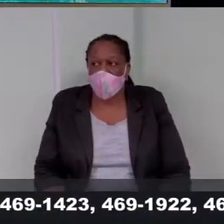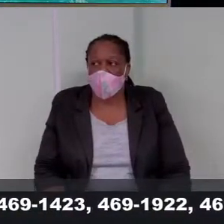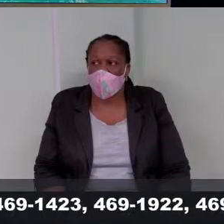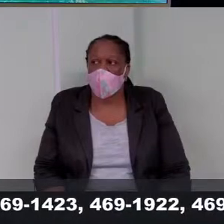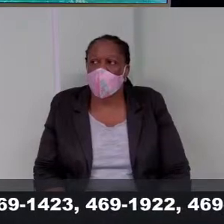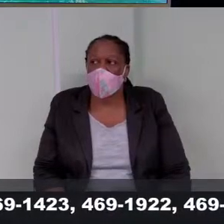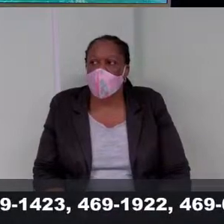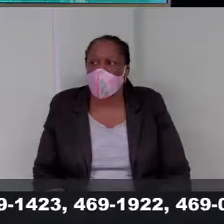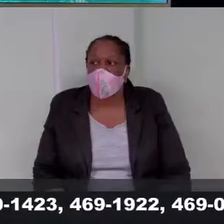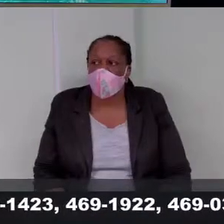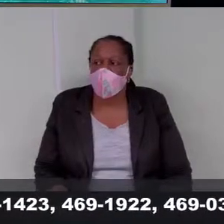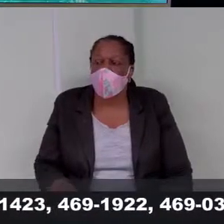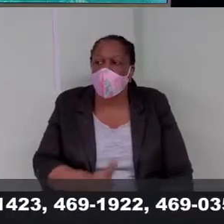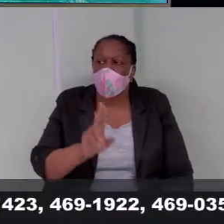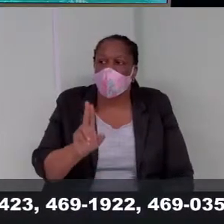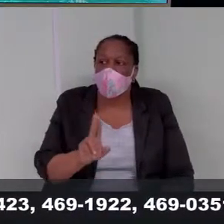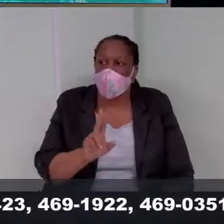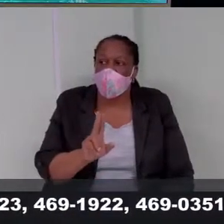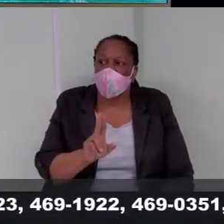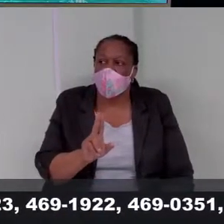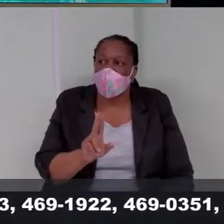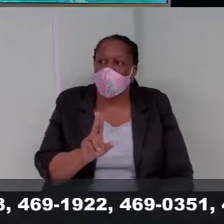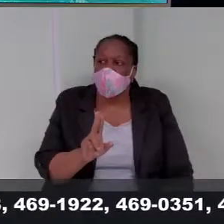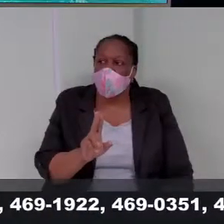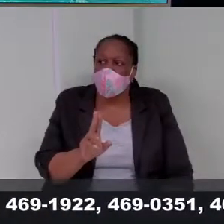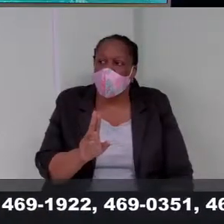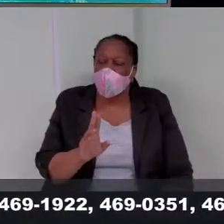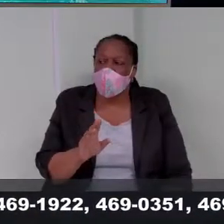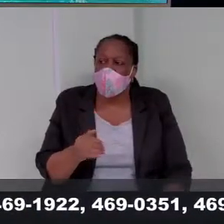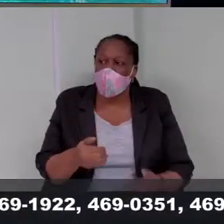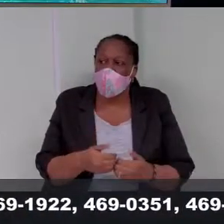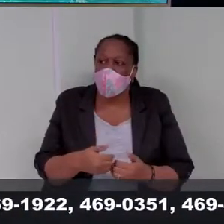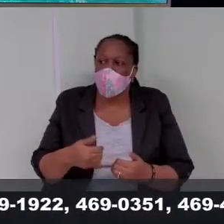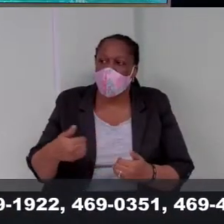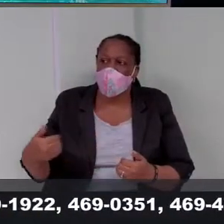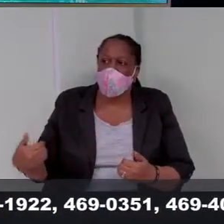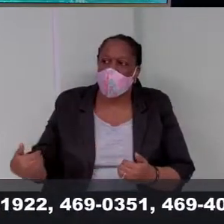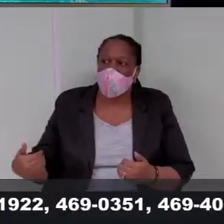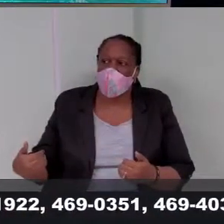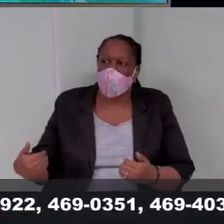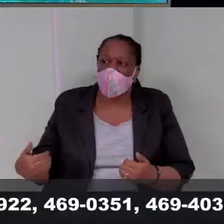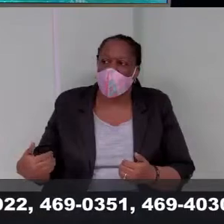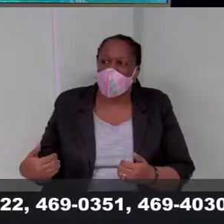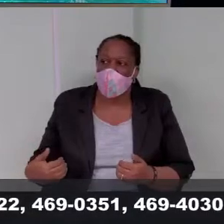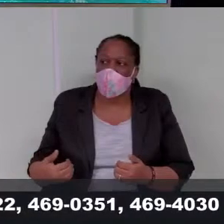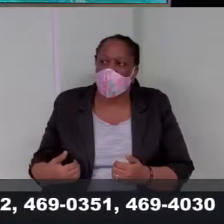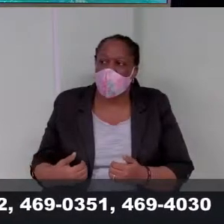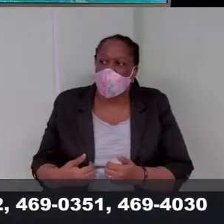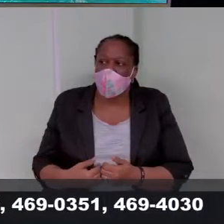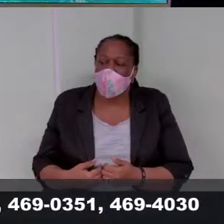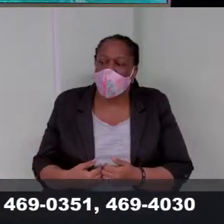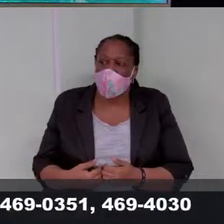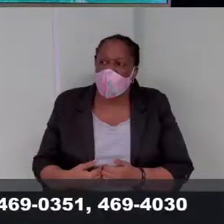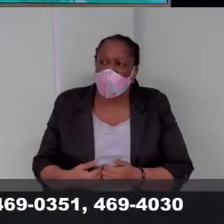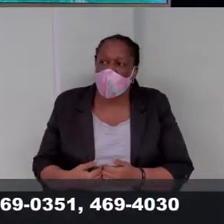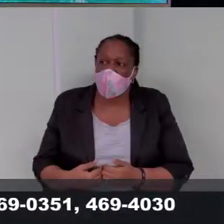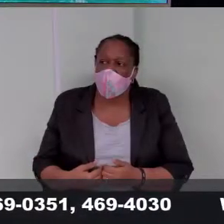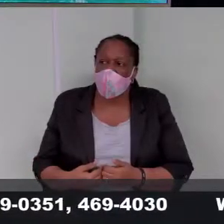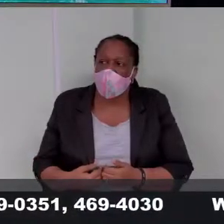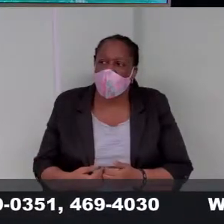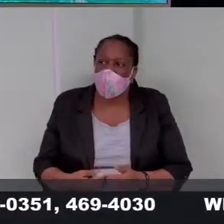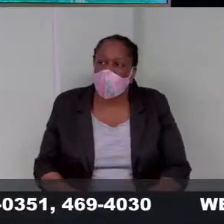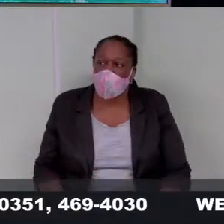the use of the terms social distancing and physical distancing. Can you define